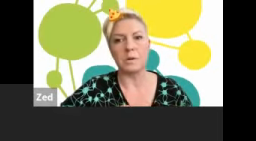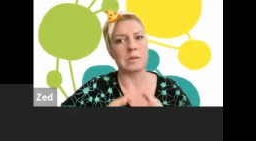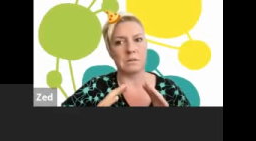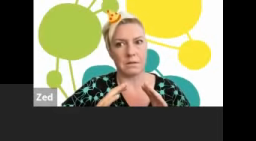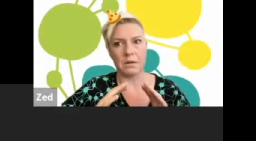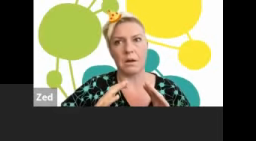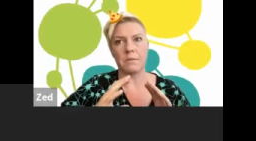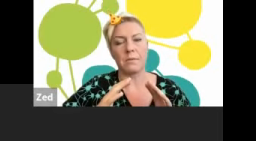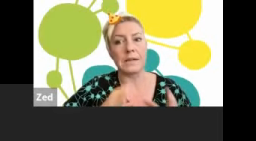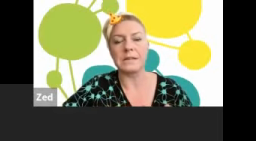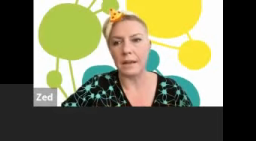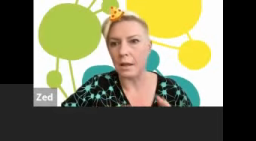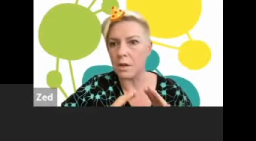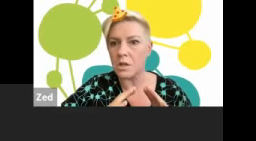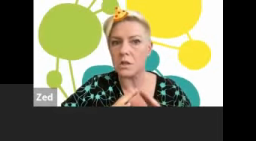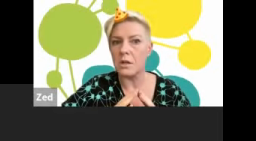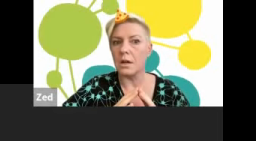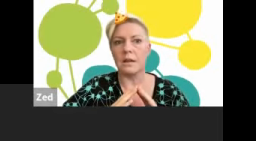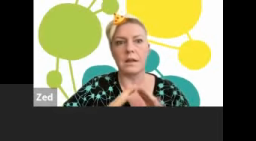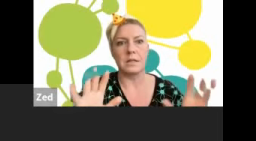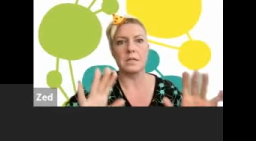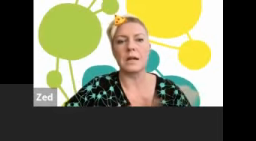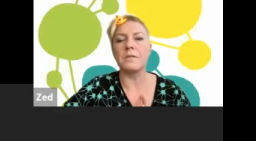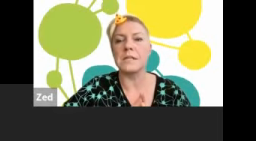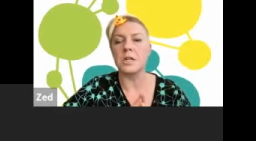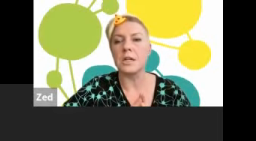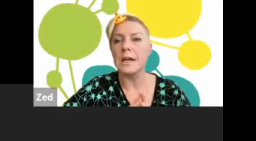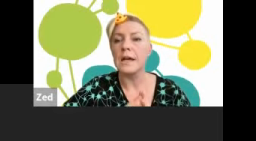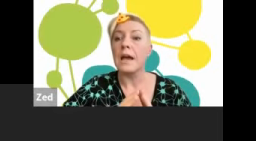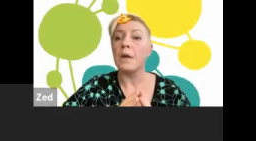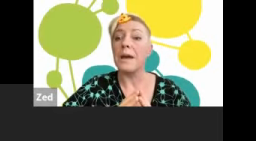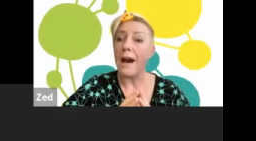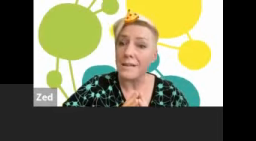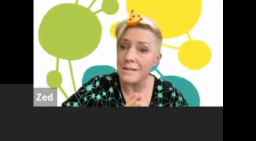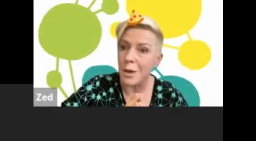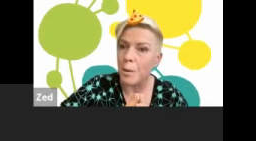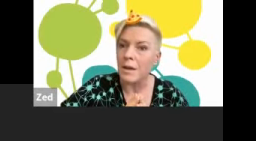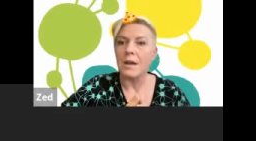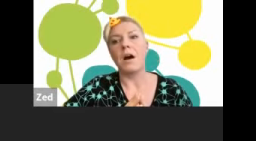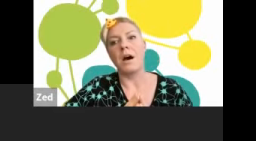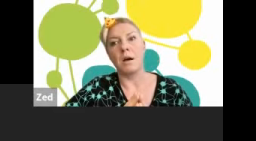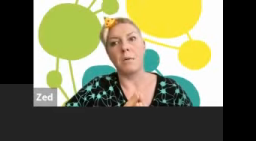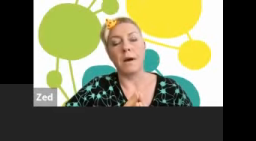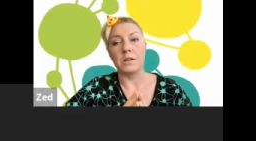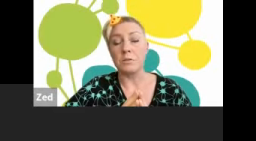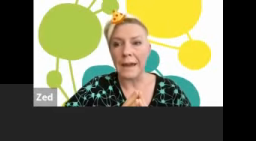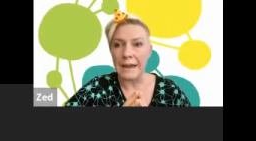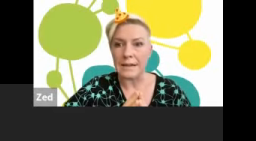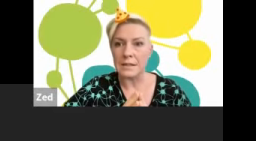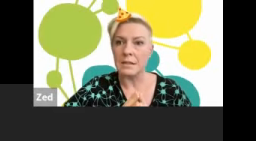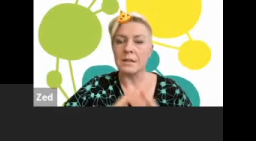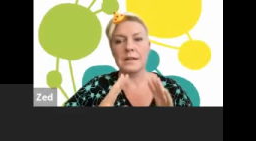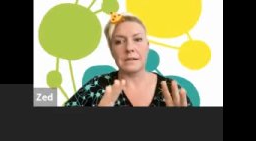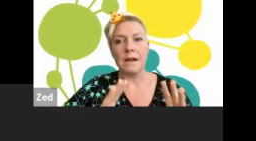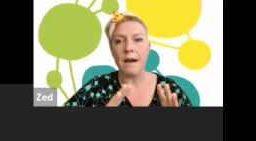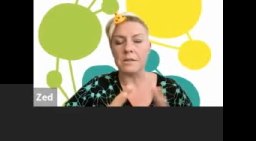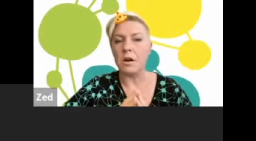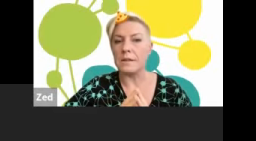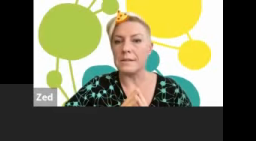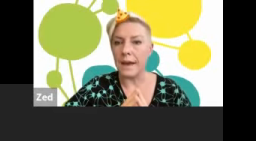signers who use American Sign Language in their day-to-day conversation. And we asked them to rate